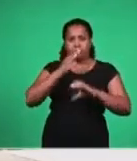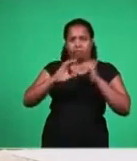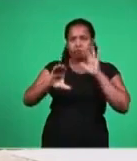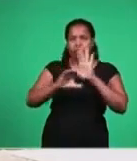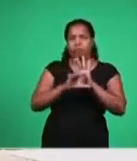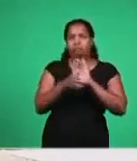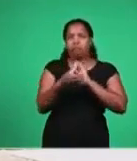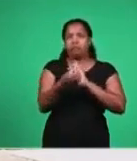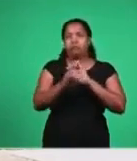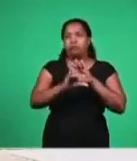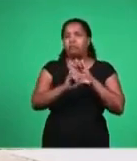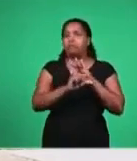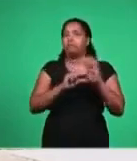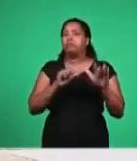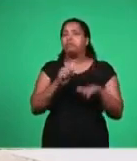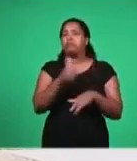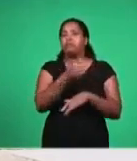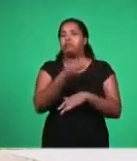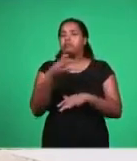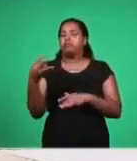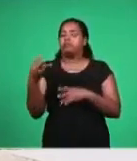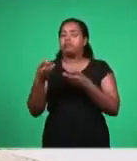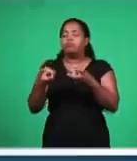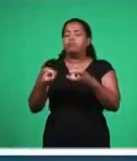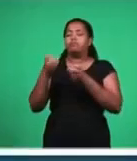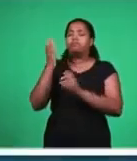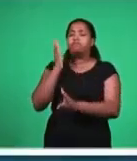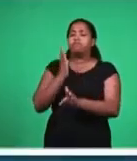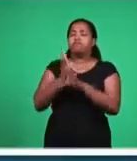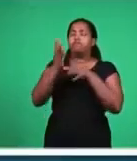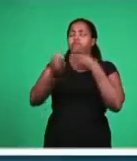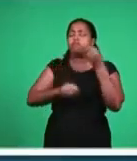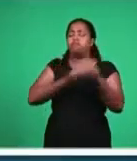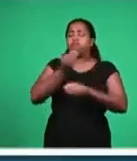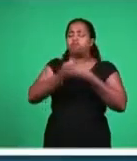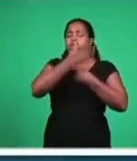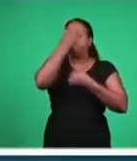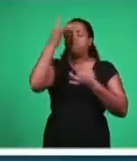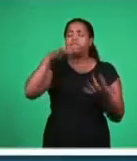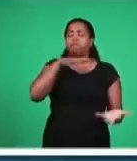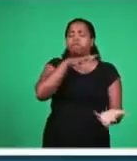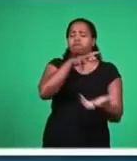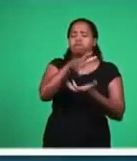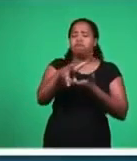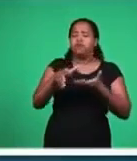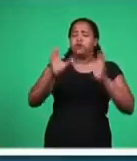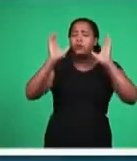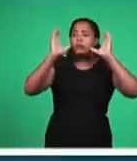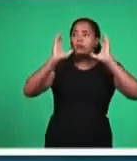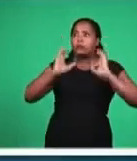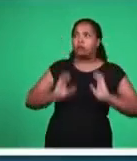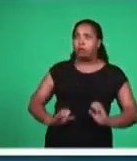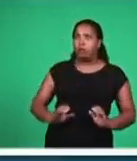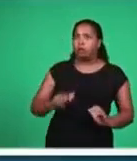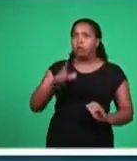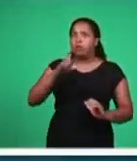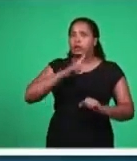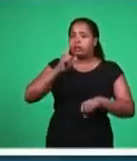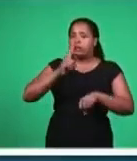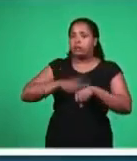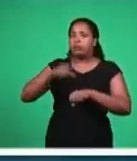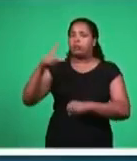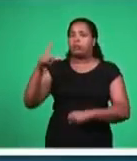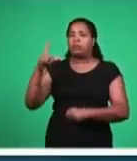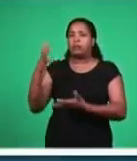verse 13, identify the form the world will react to the rapture. So